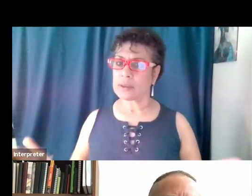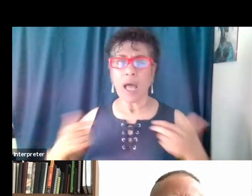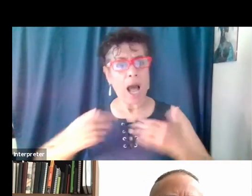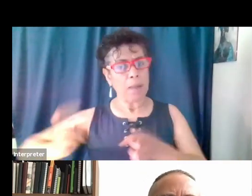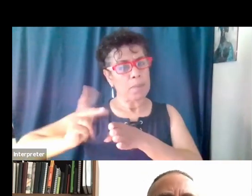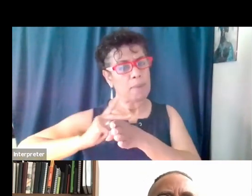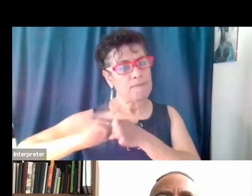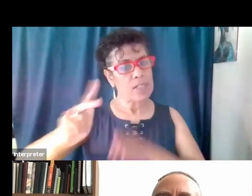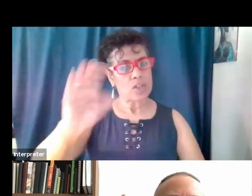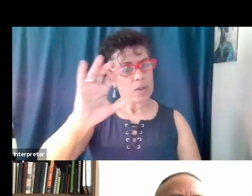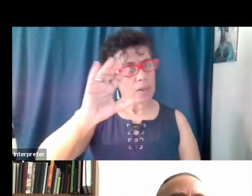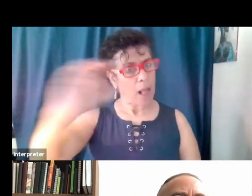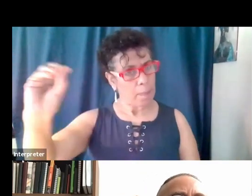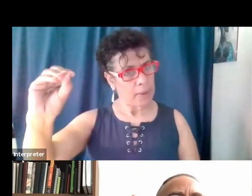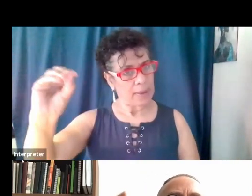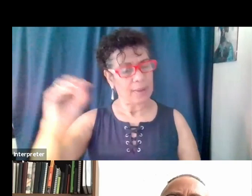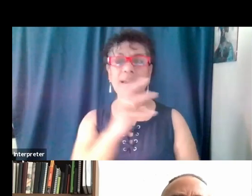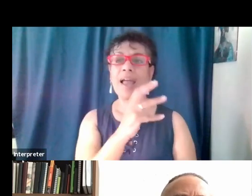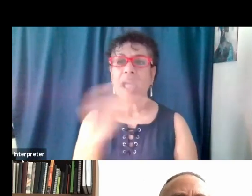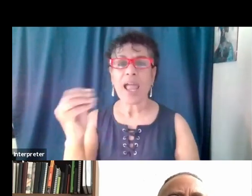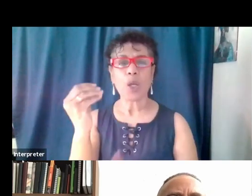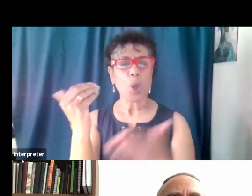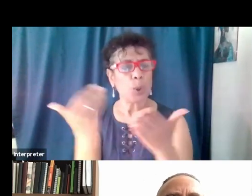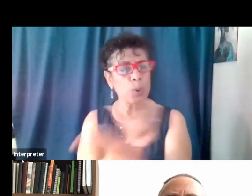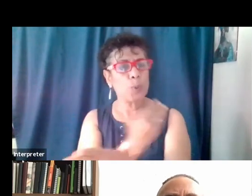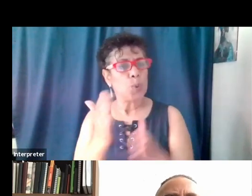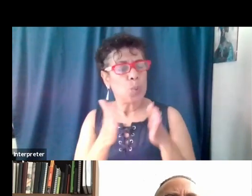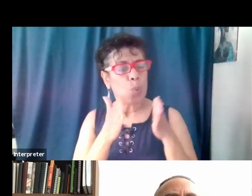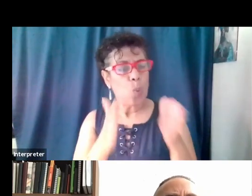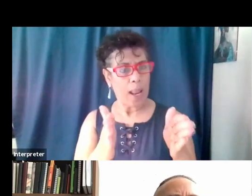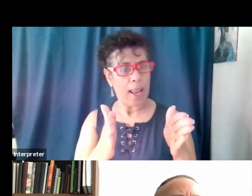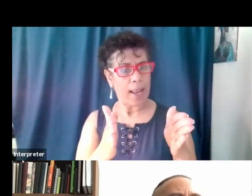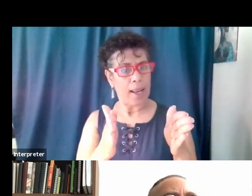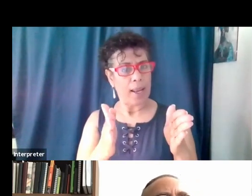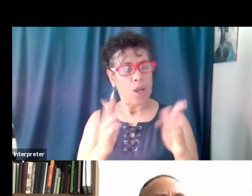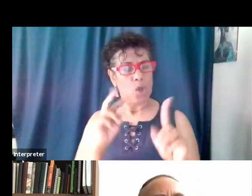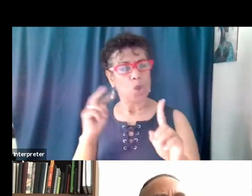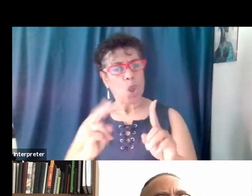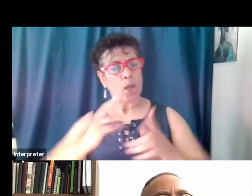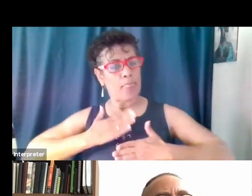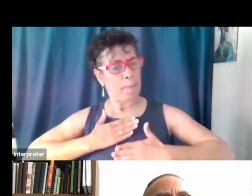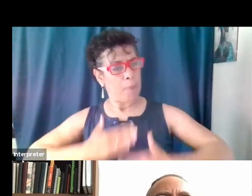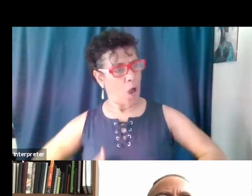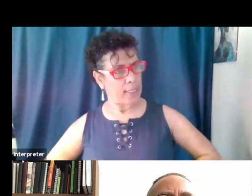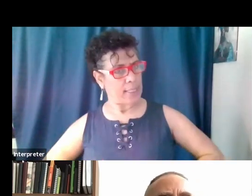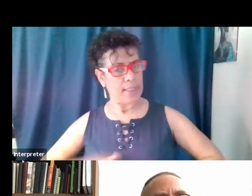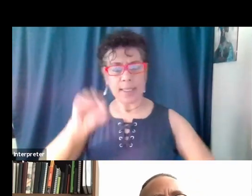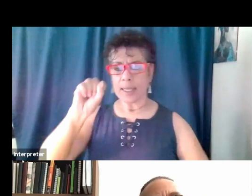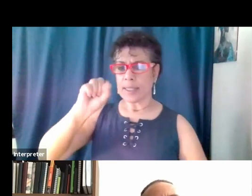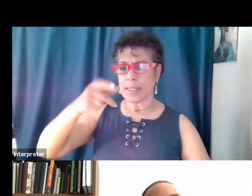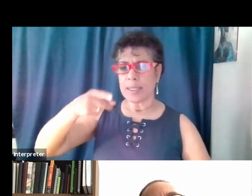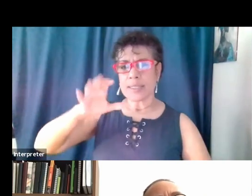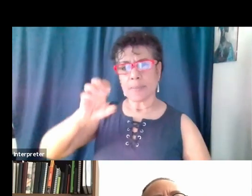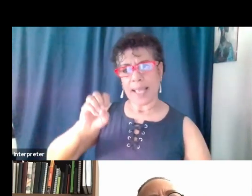professional company, and a new way of looking at bodies and space and claiming